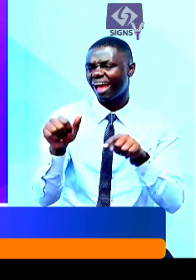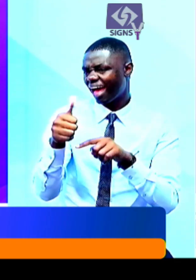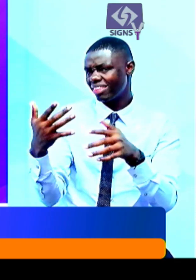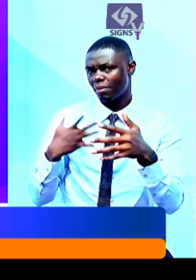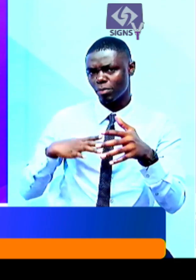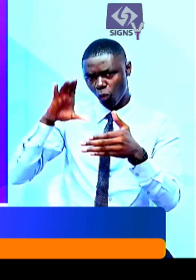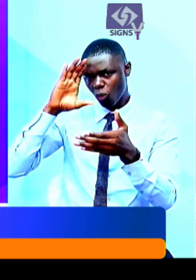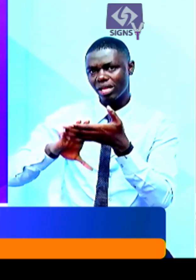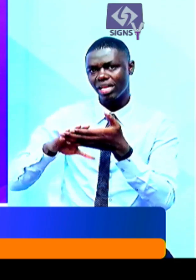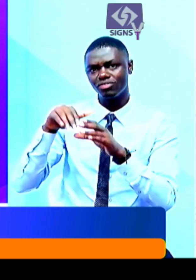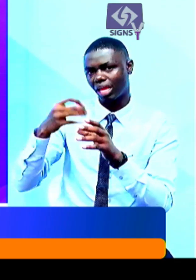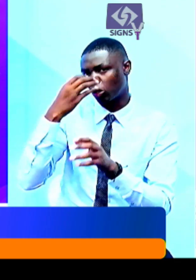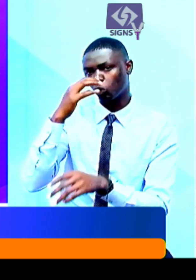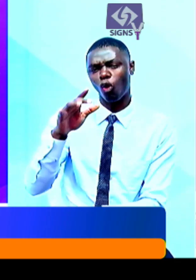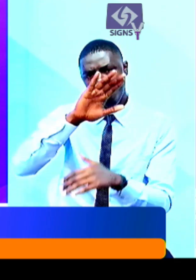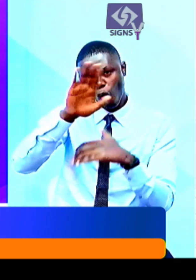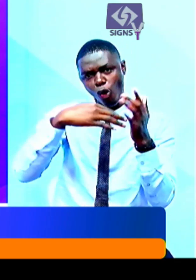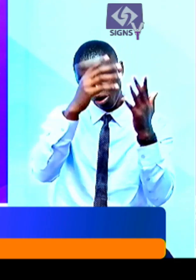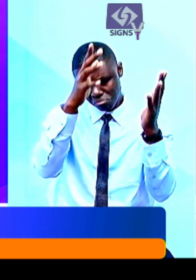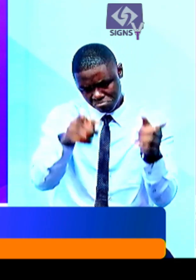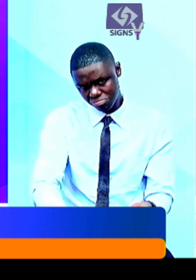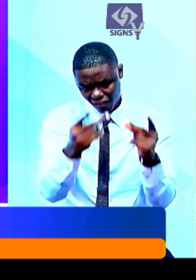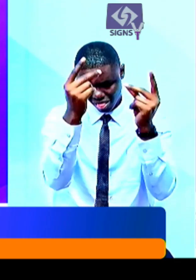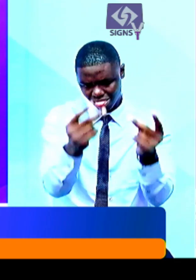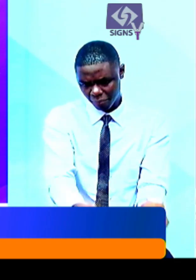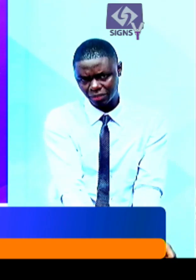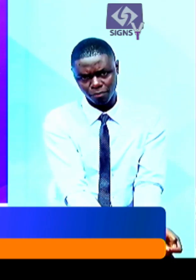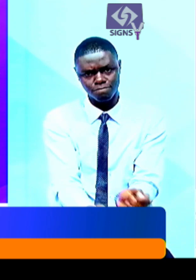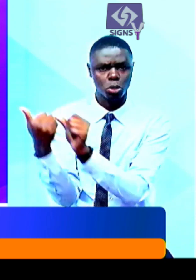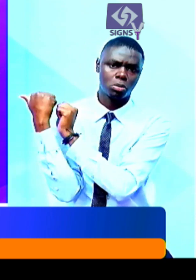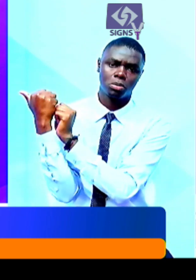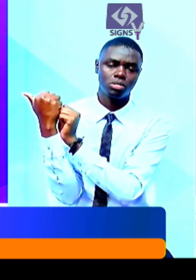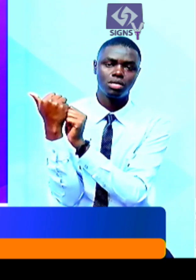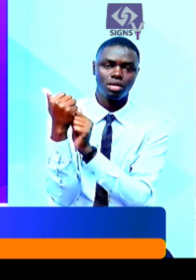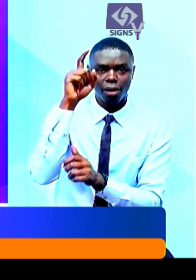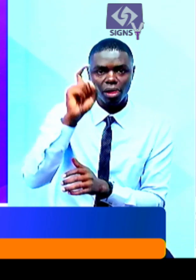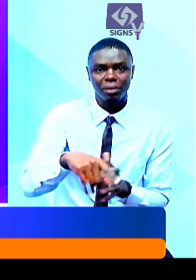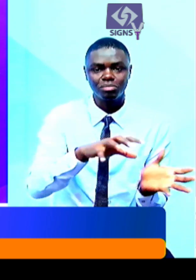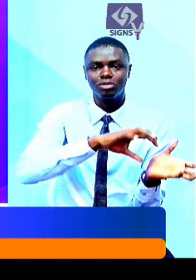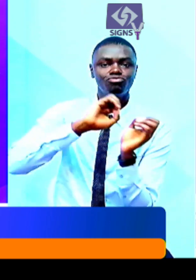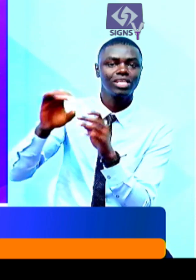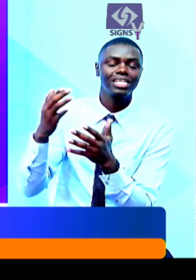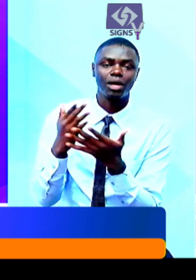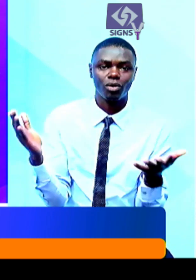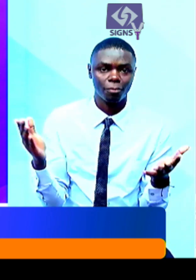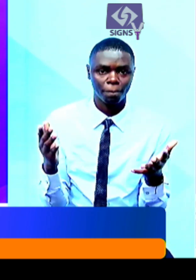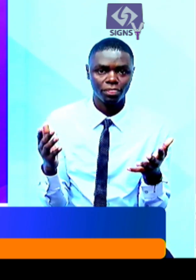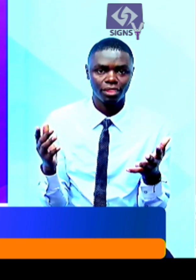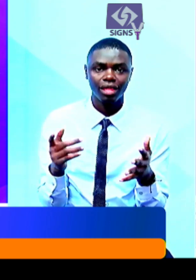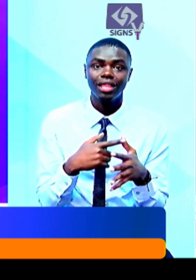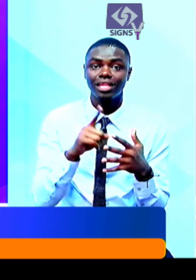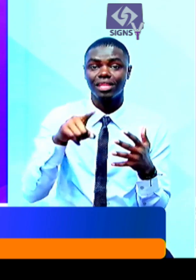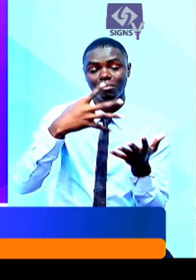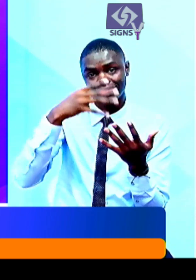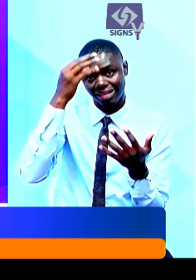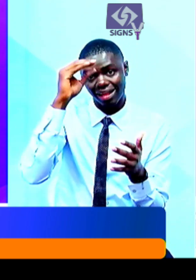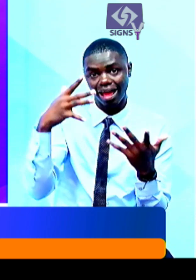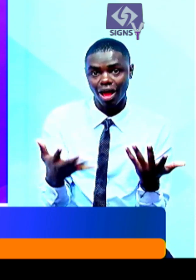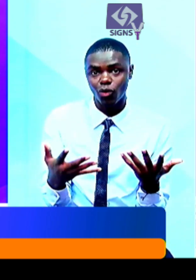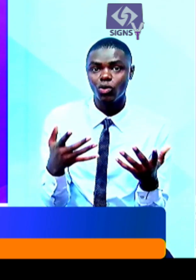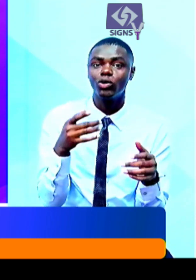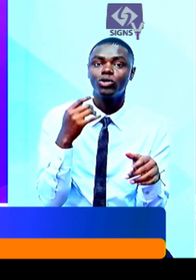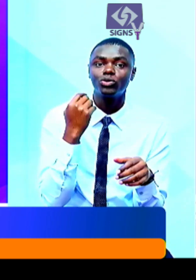in his ideology also must be uprooted, and then they must be taken somewhere, and then they have to learn how to